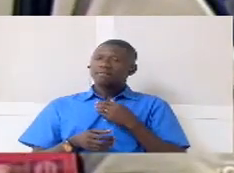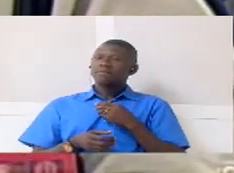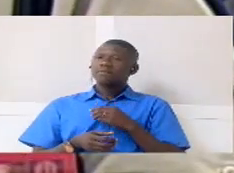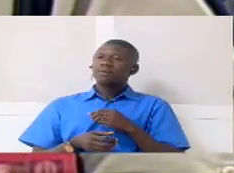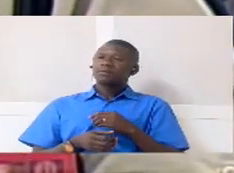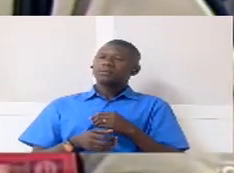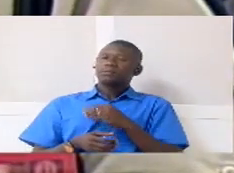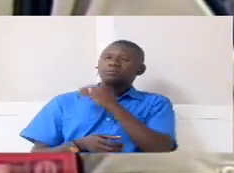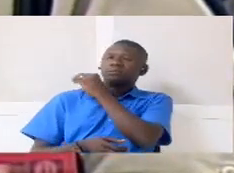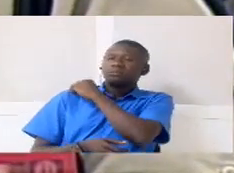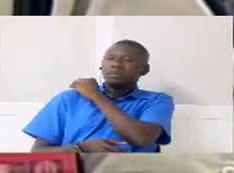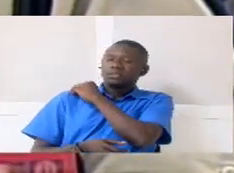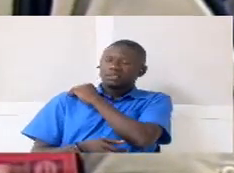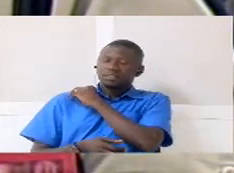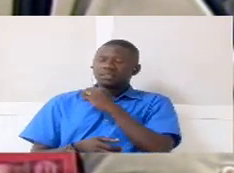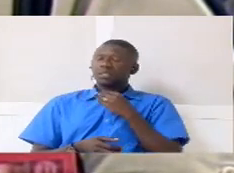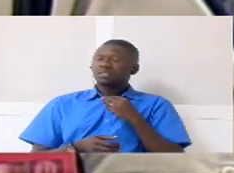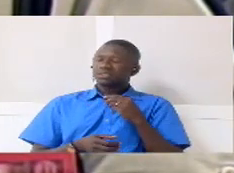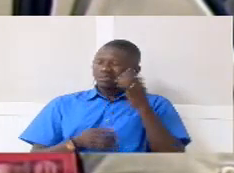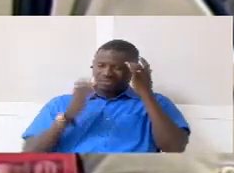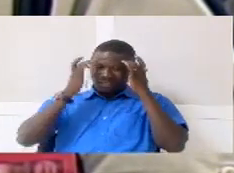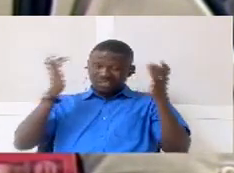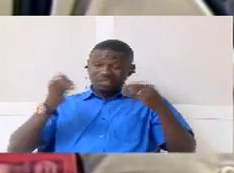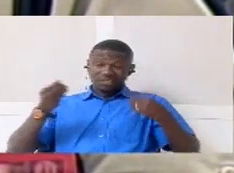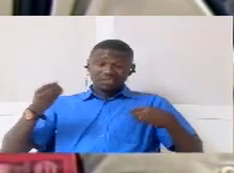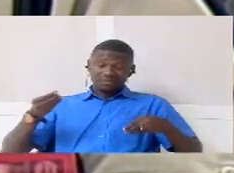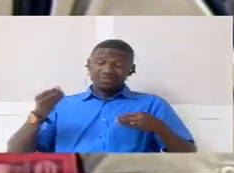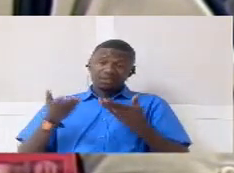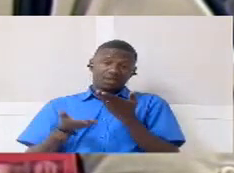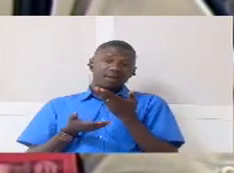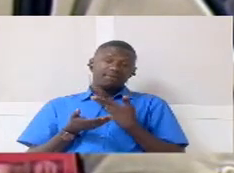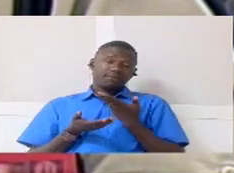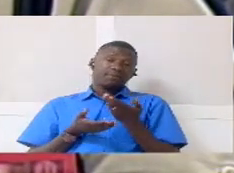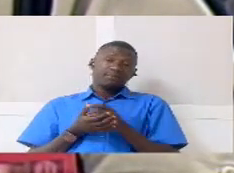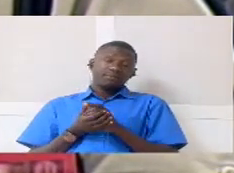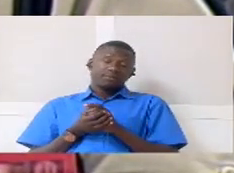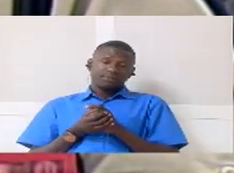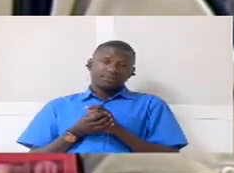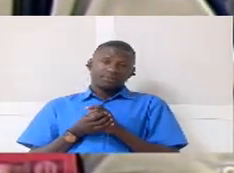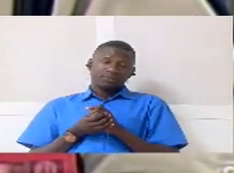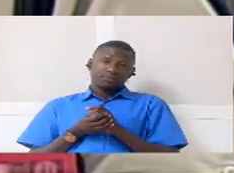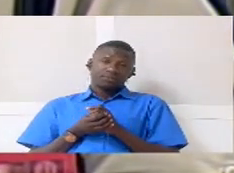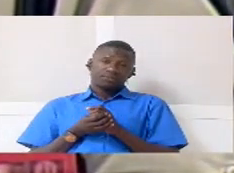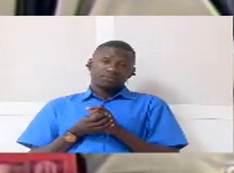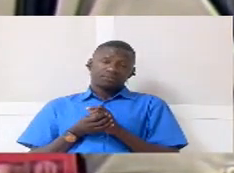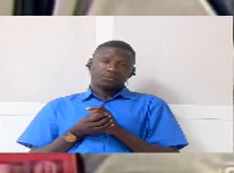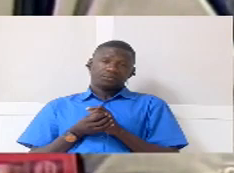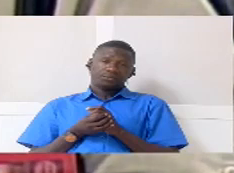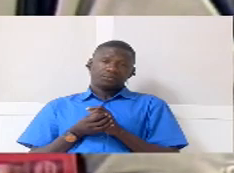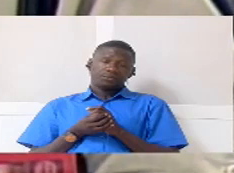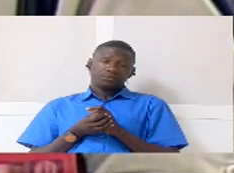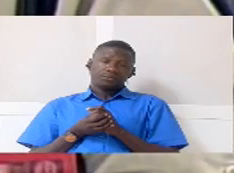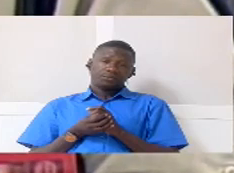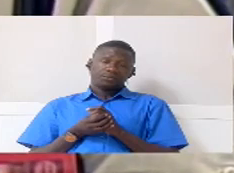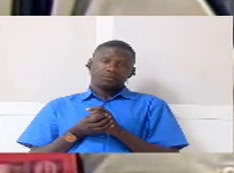umuflo de malela hanifo nyimmo nata soto meyalonko ate master's degree makamo soto londo la karola wokola